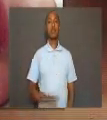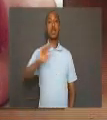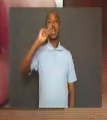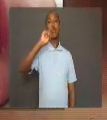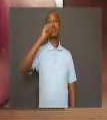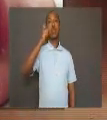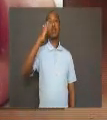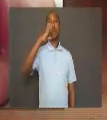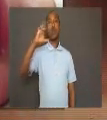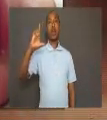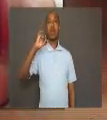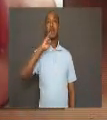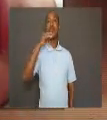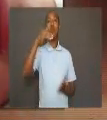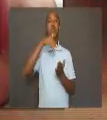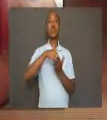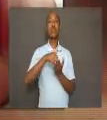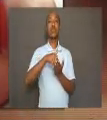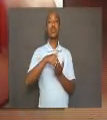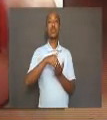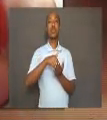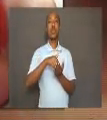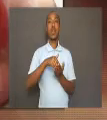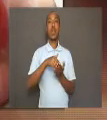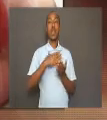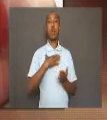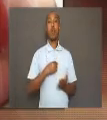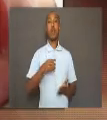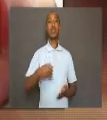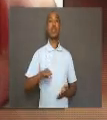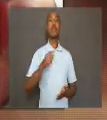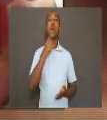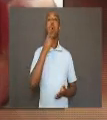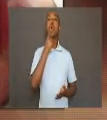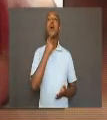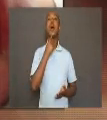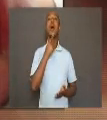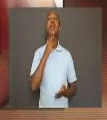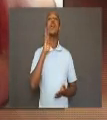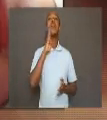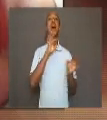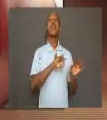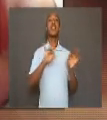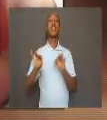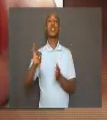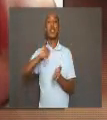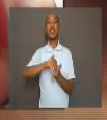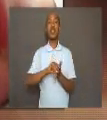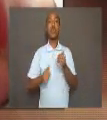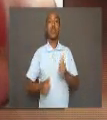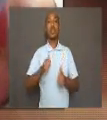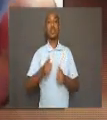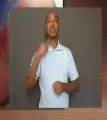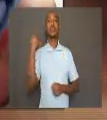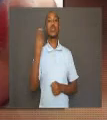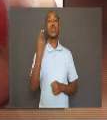Sodium chloride is also a component of oral rehydration salt, which is